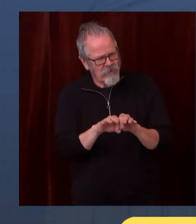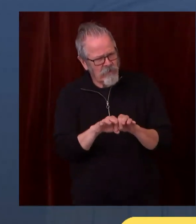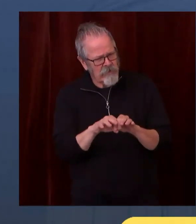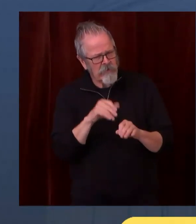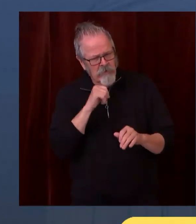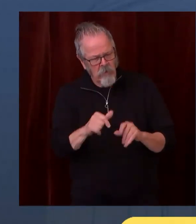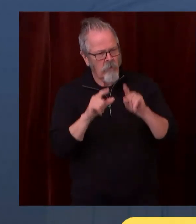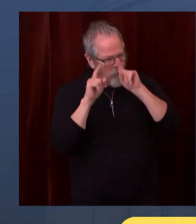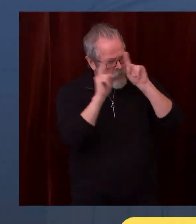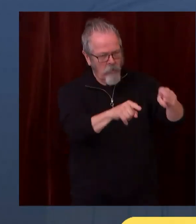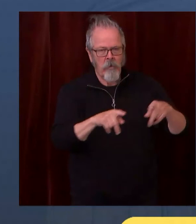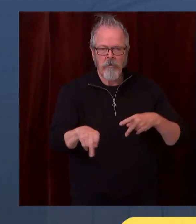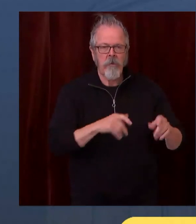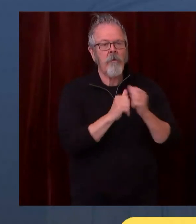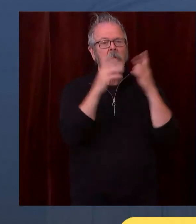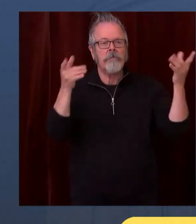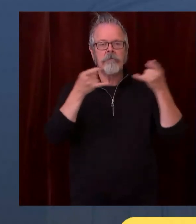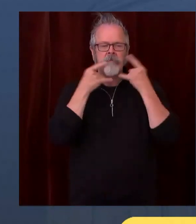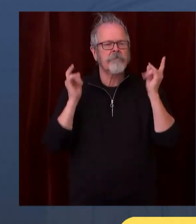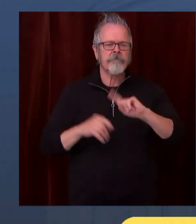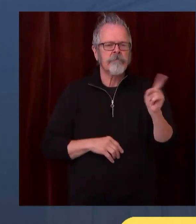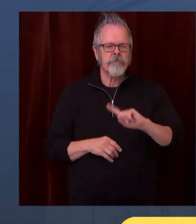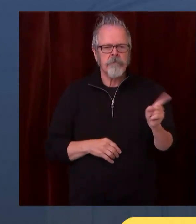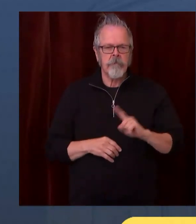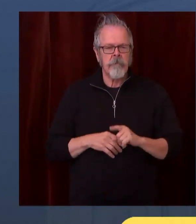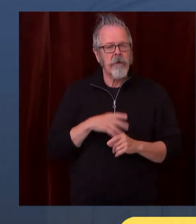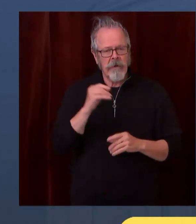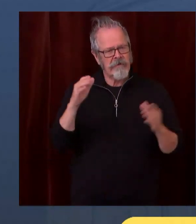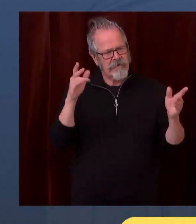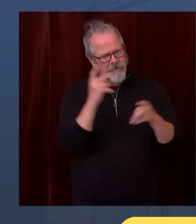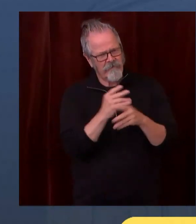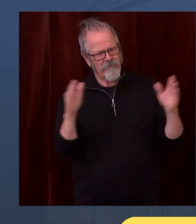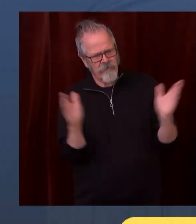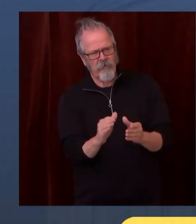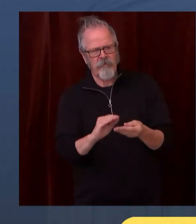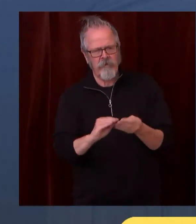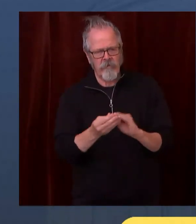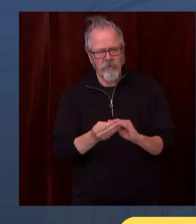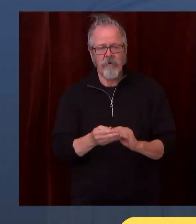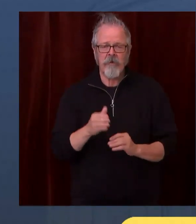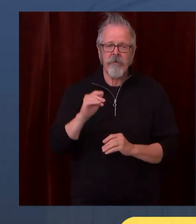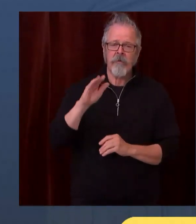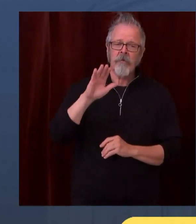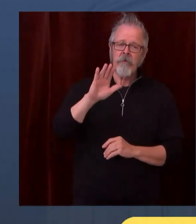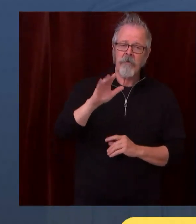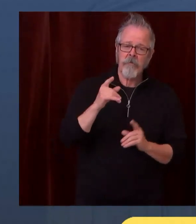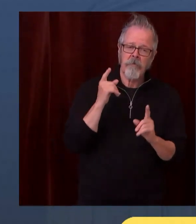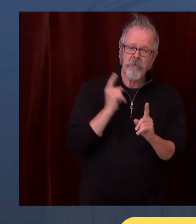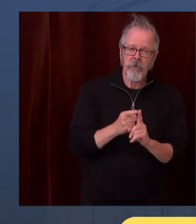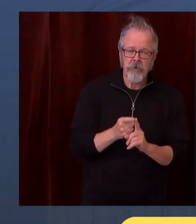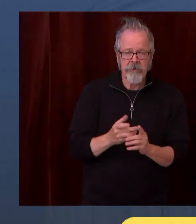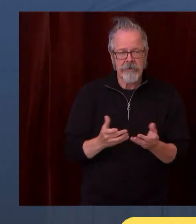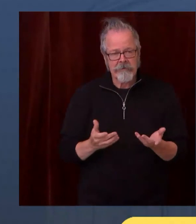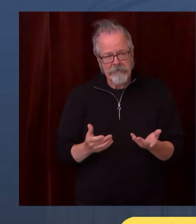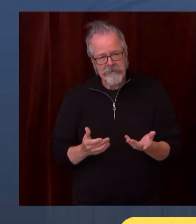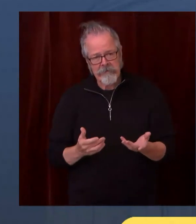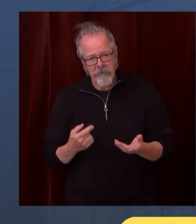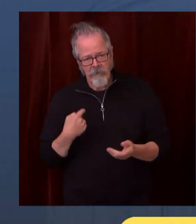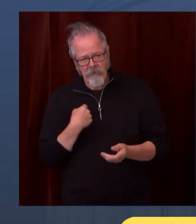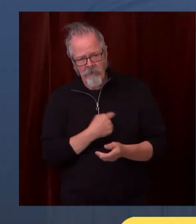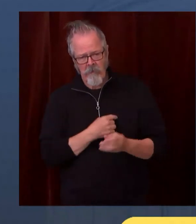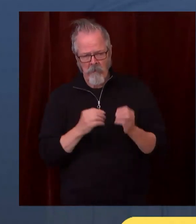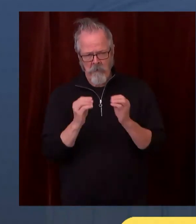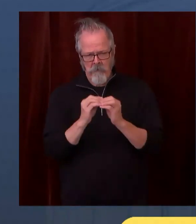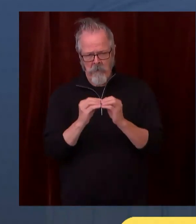So, to your question, it's these events that are probably, in the 10, 15, 20, 30 people